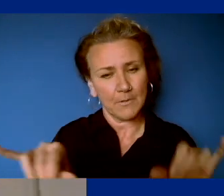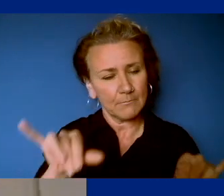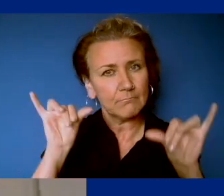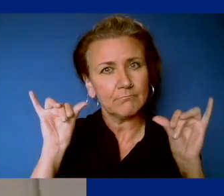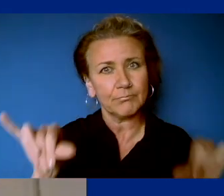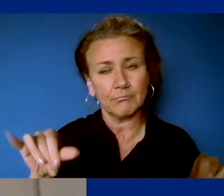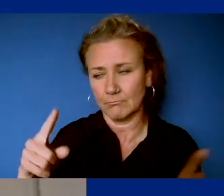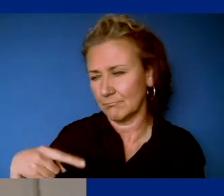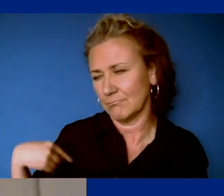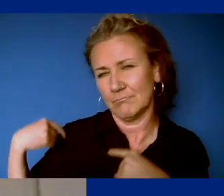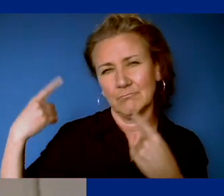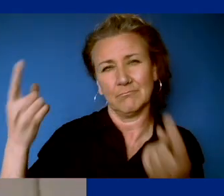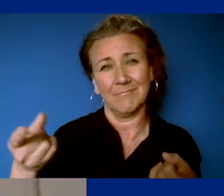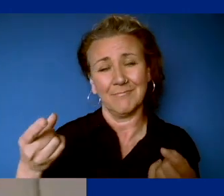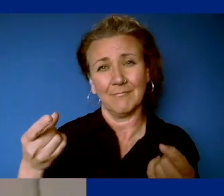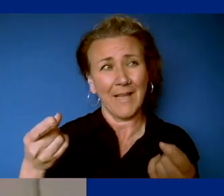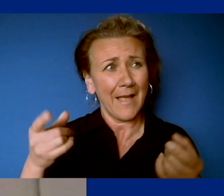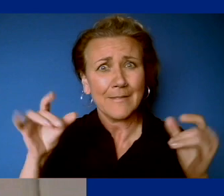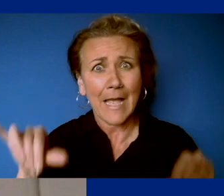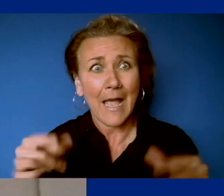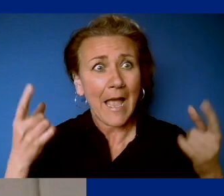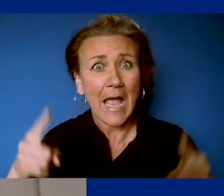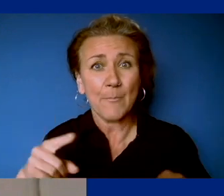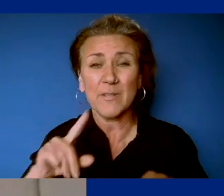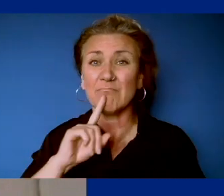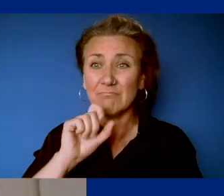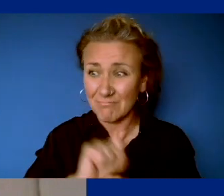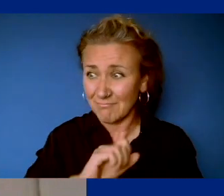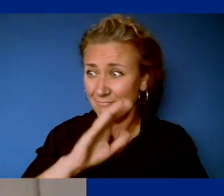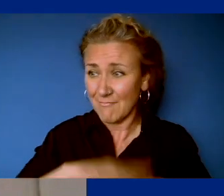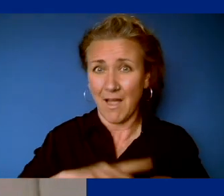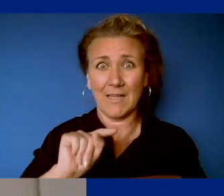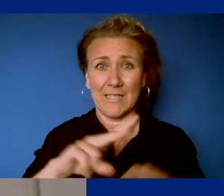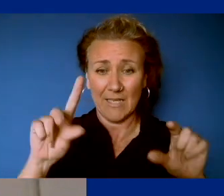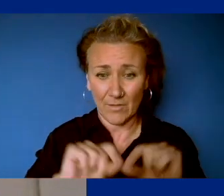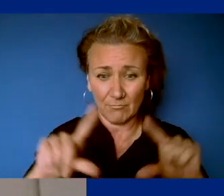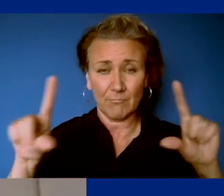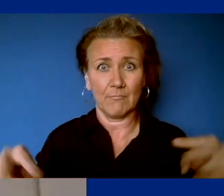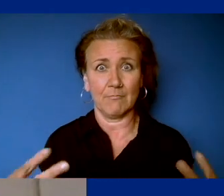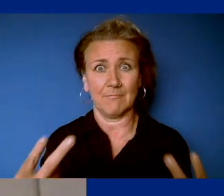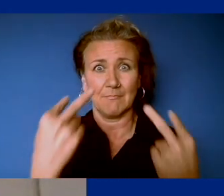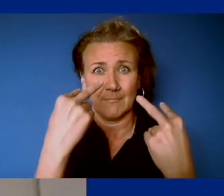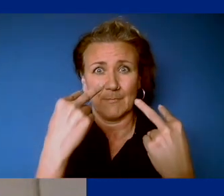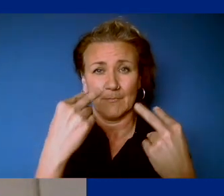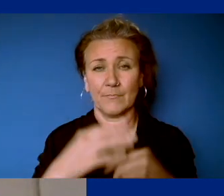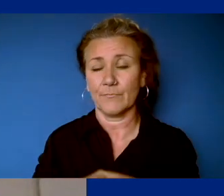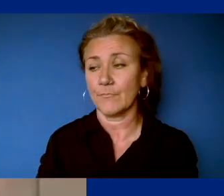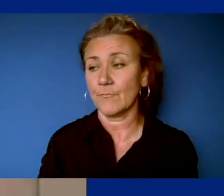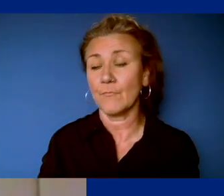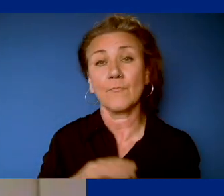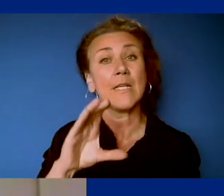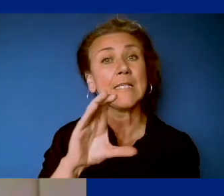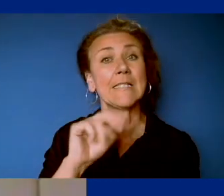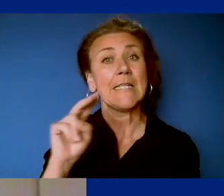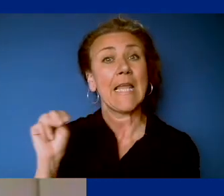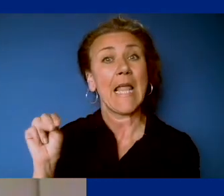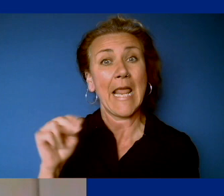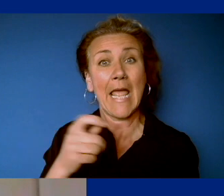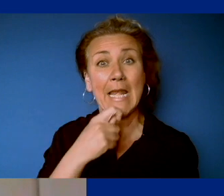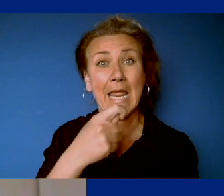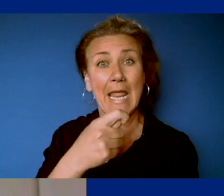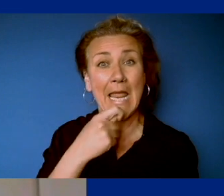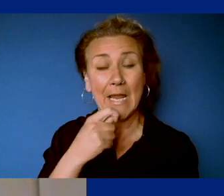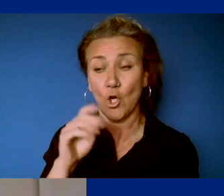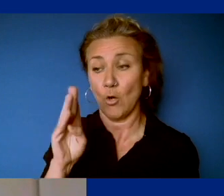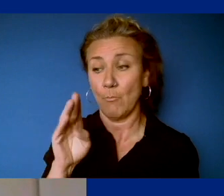news in the biz, and it's happening in full view right before your eyes. Departing CNN anchor Brooke Baldwin has gone